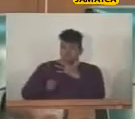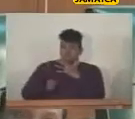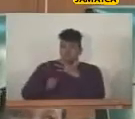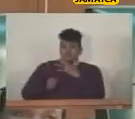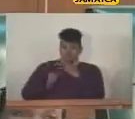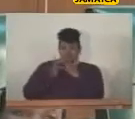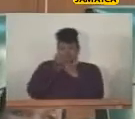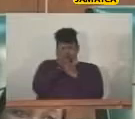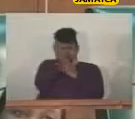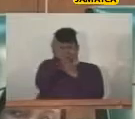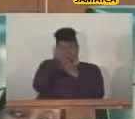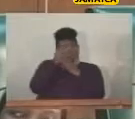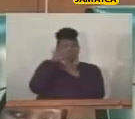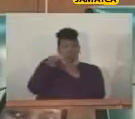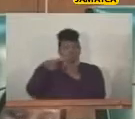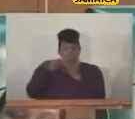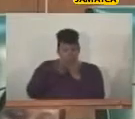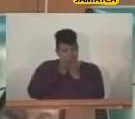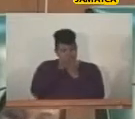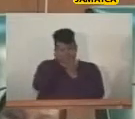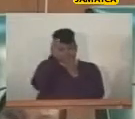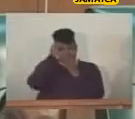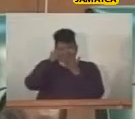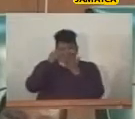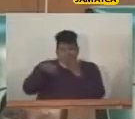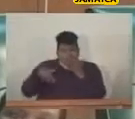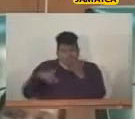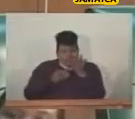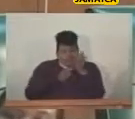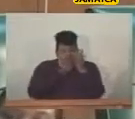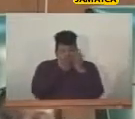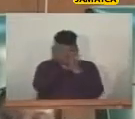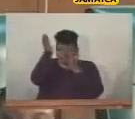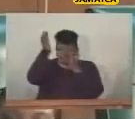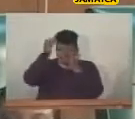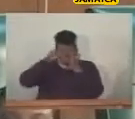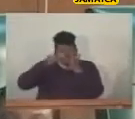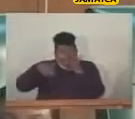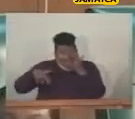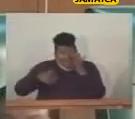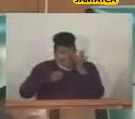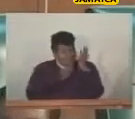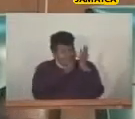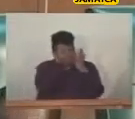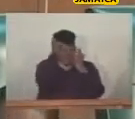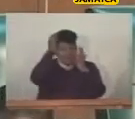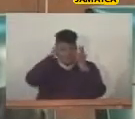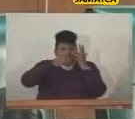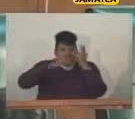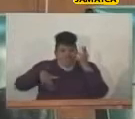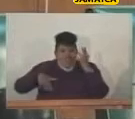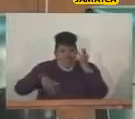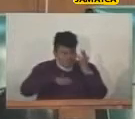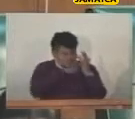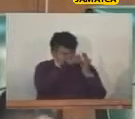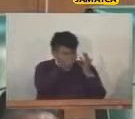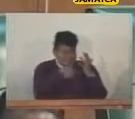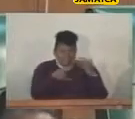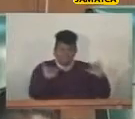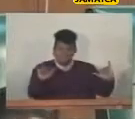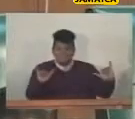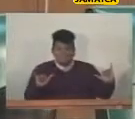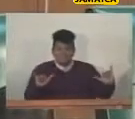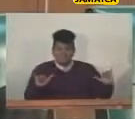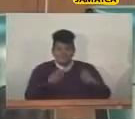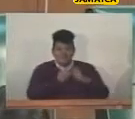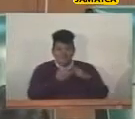be addressed from way back when, not just yesterday, but from way back when, have not